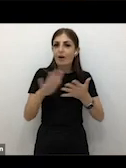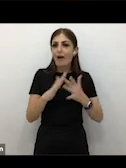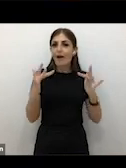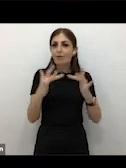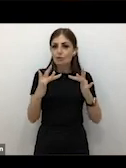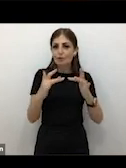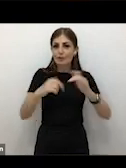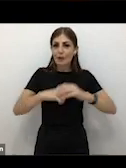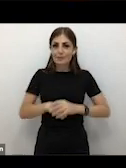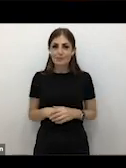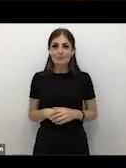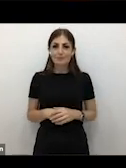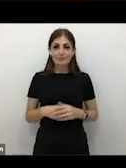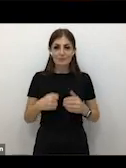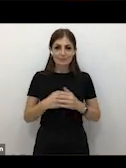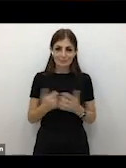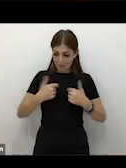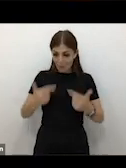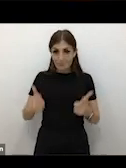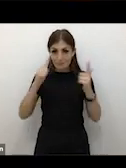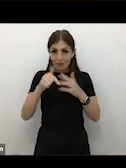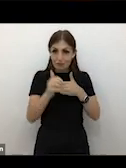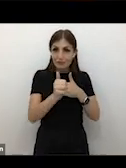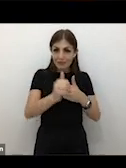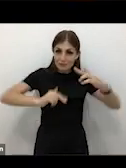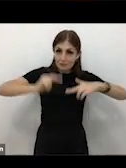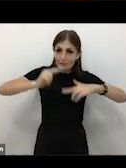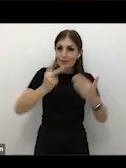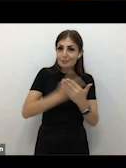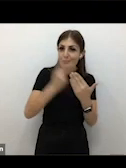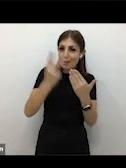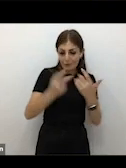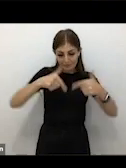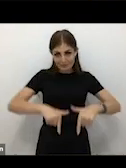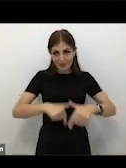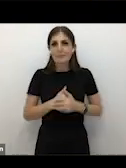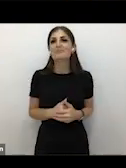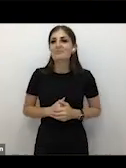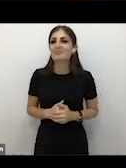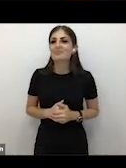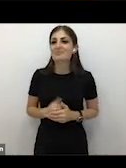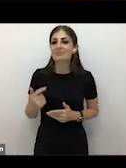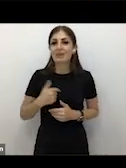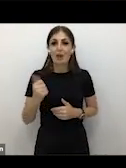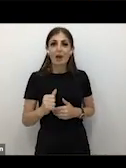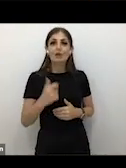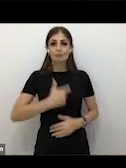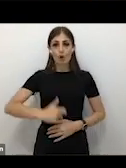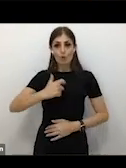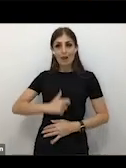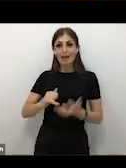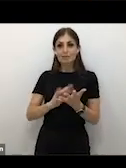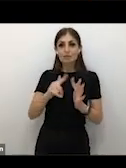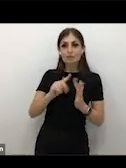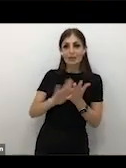As I mentioned before, I'm Adelaide. I'm the Manager of Leadership Development Programs here at Creative Australia, and I use she, her pronouns.